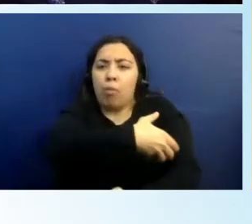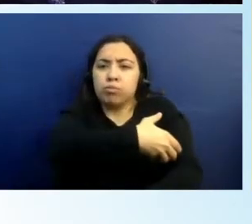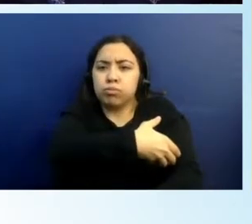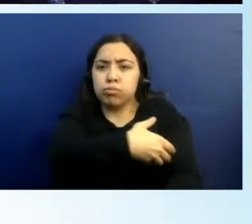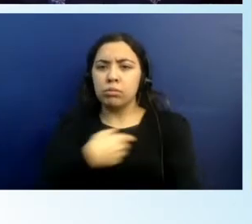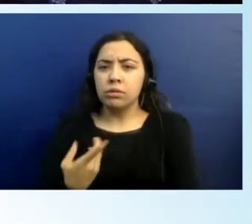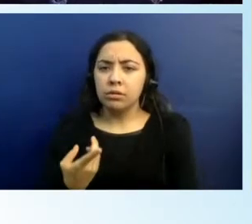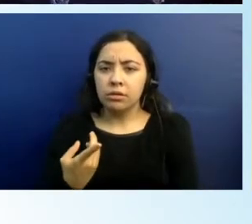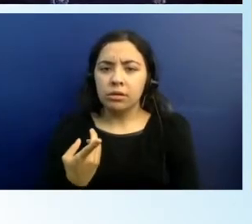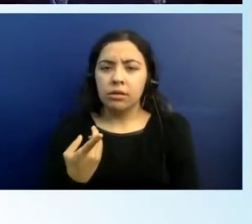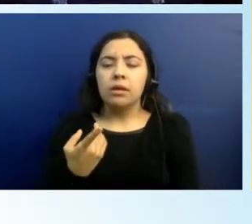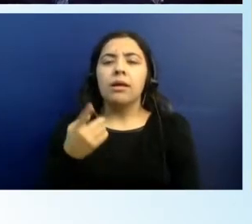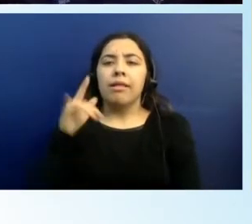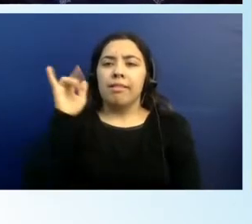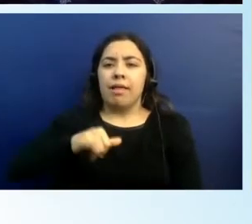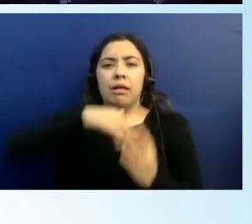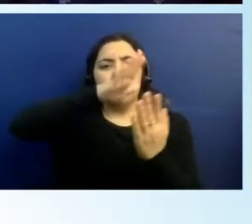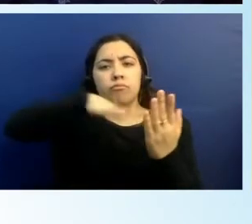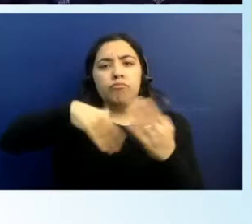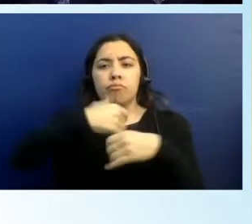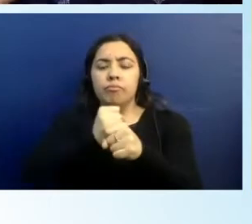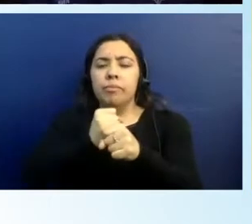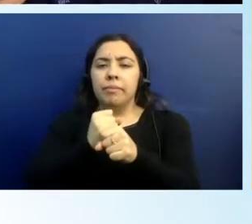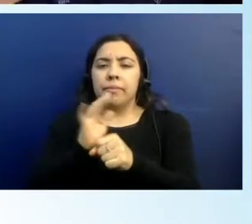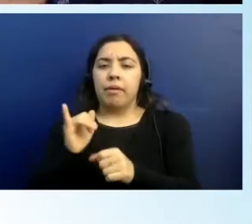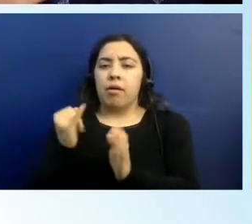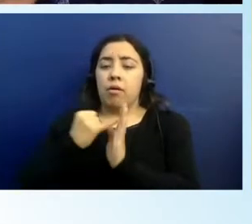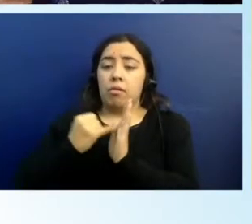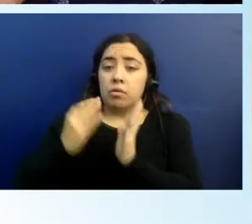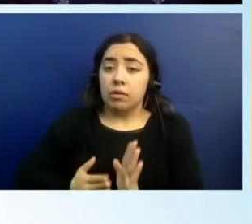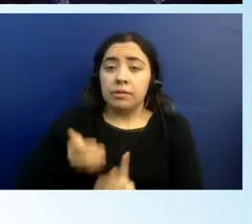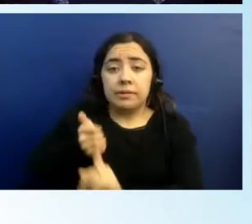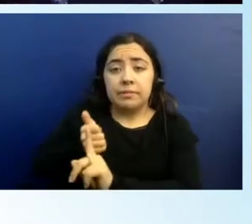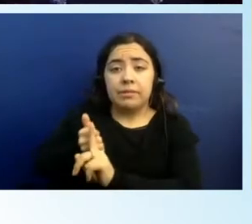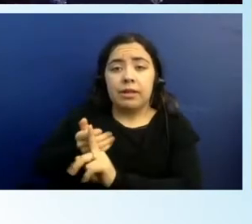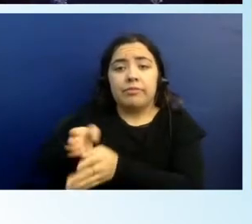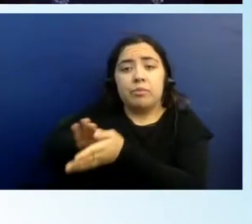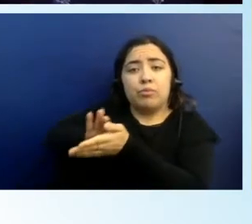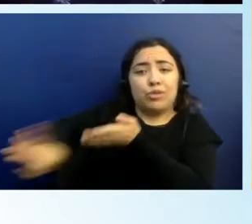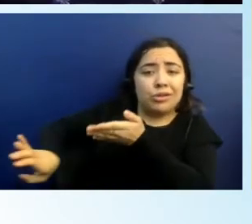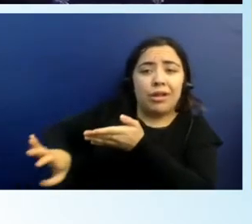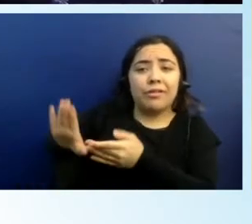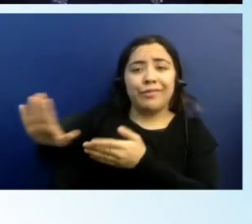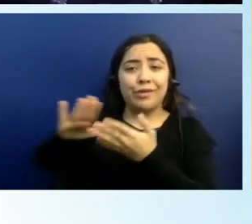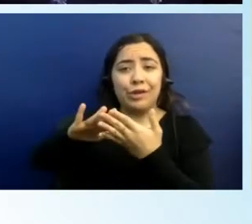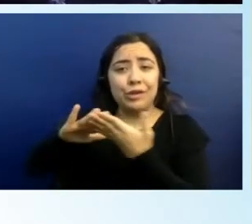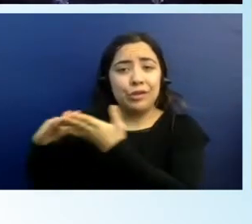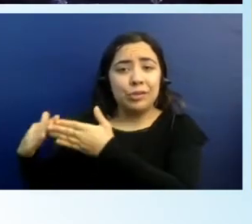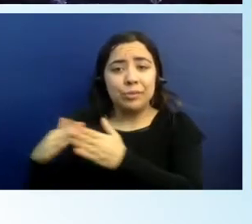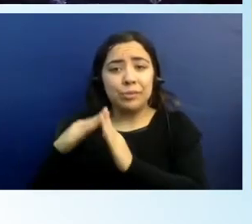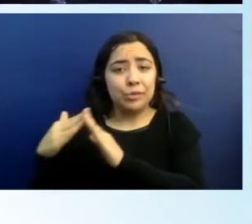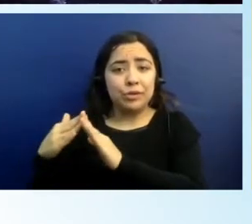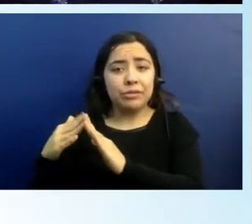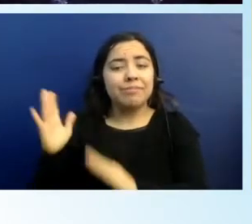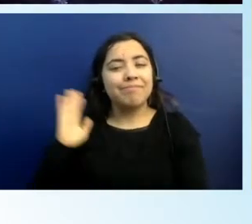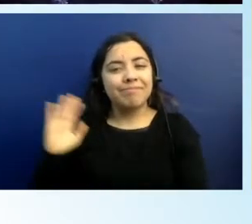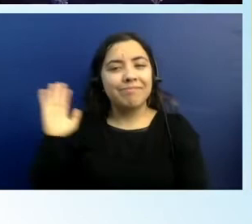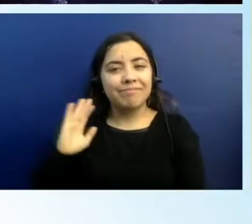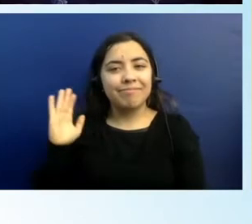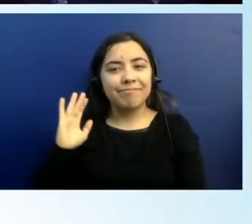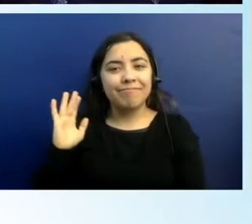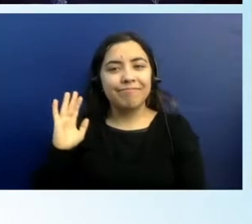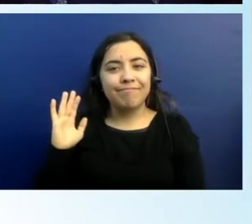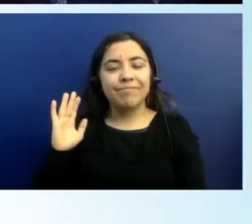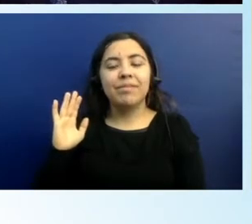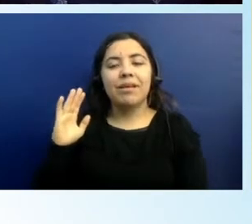It was created a lot by artists who had been pushed out of their neighborhood formerly in the Taylor